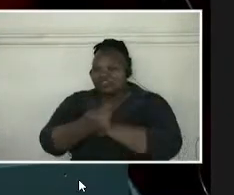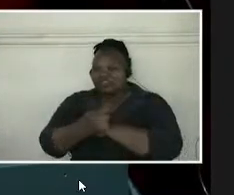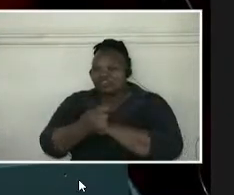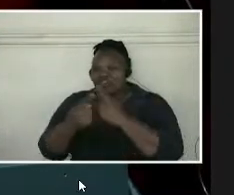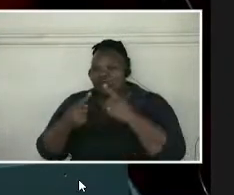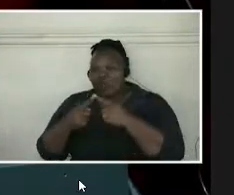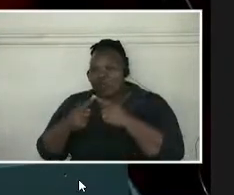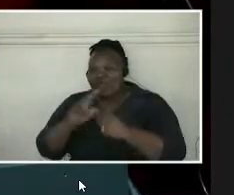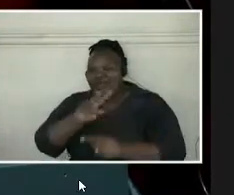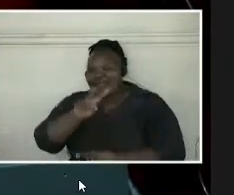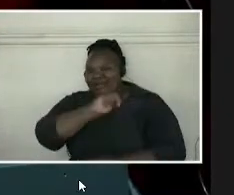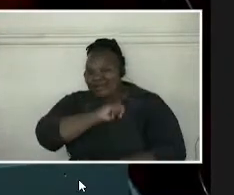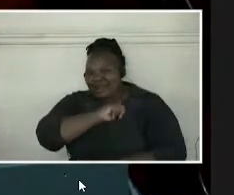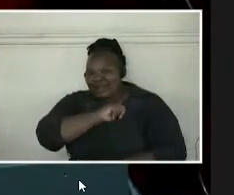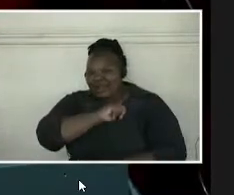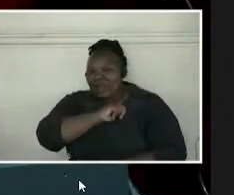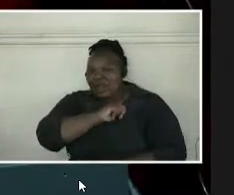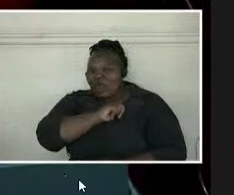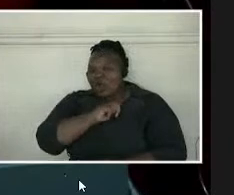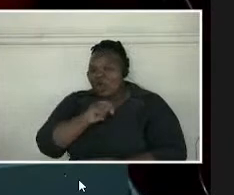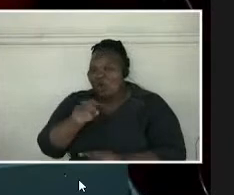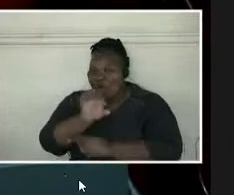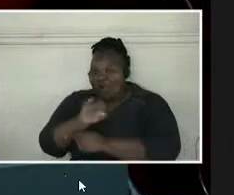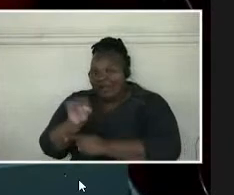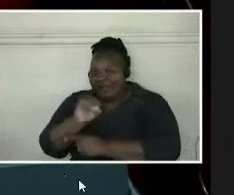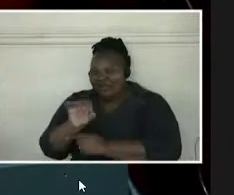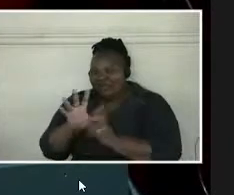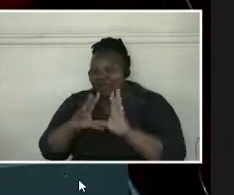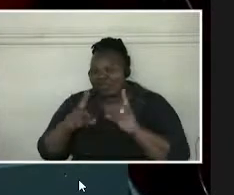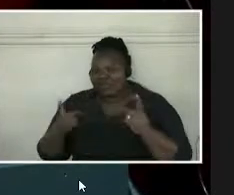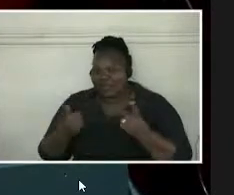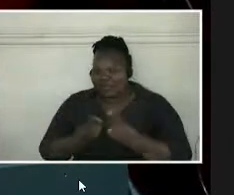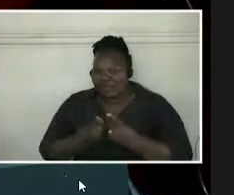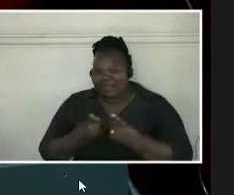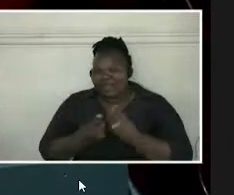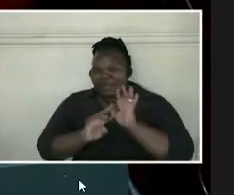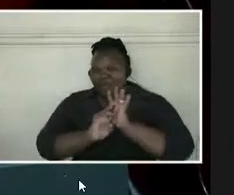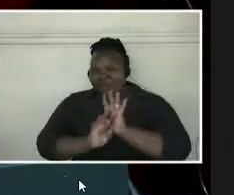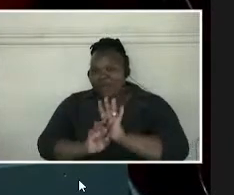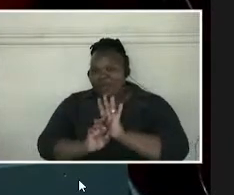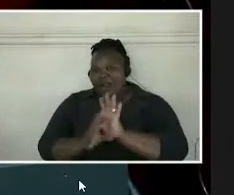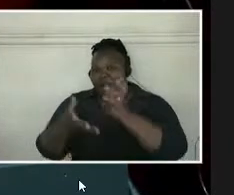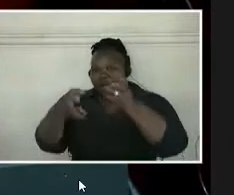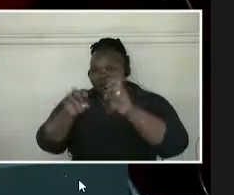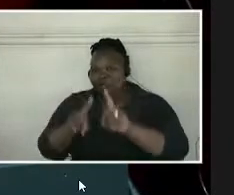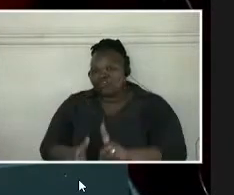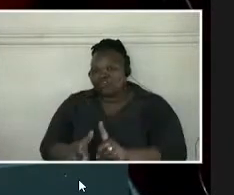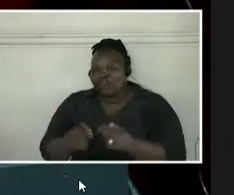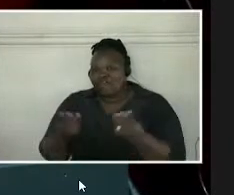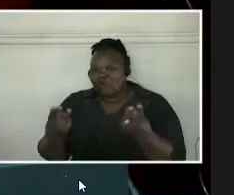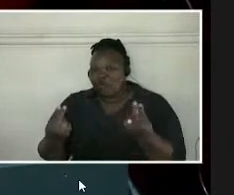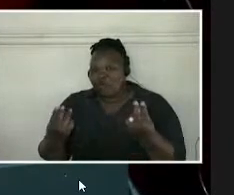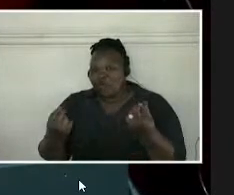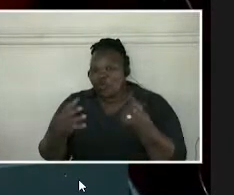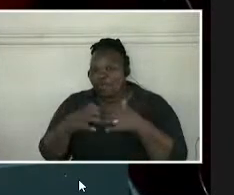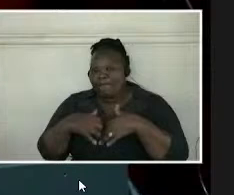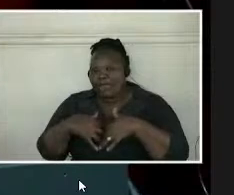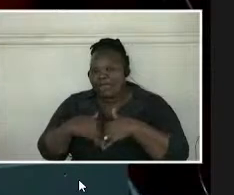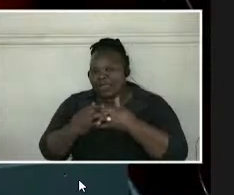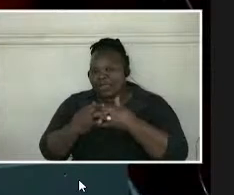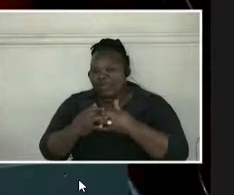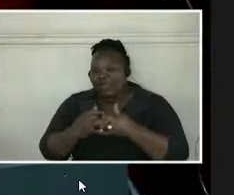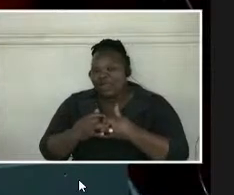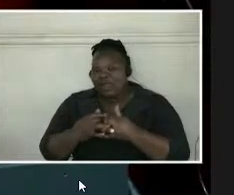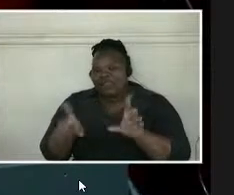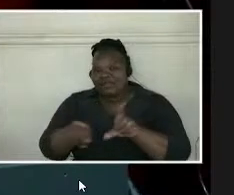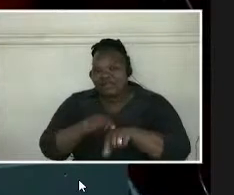natal the reorganization of the department represents an opportunity for a new beginning while at